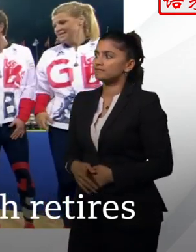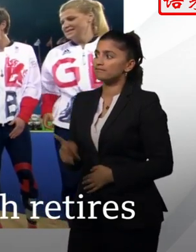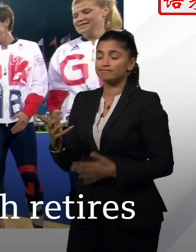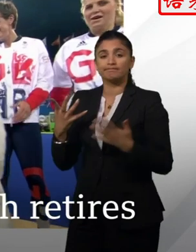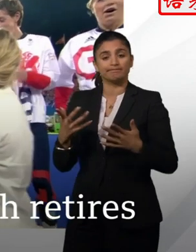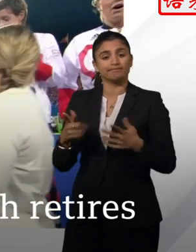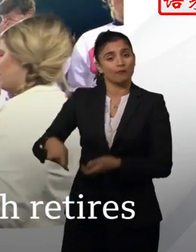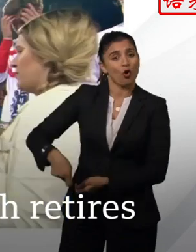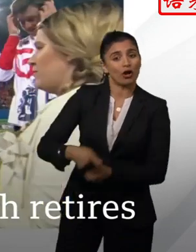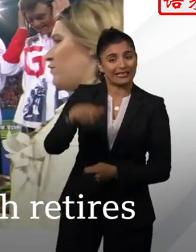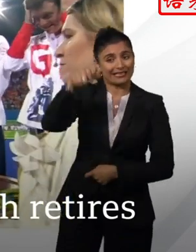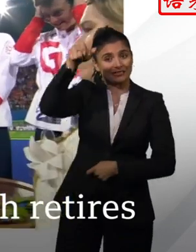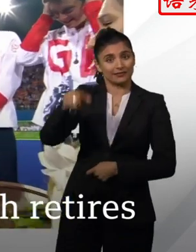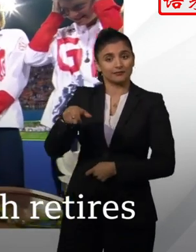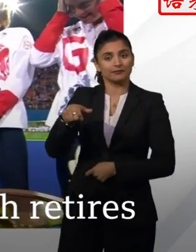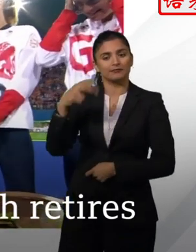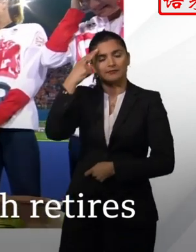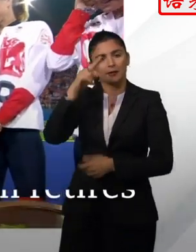her retirement.